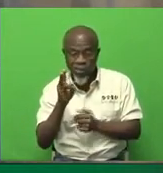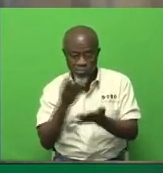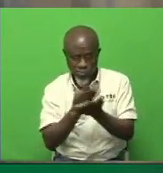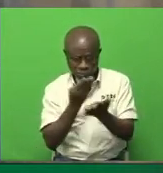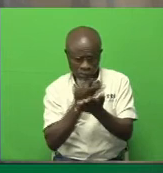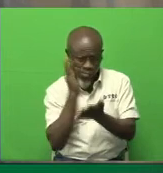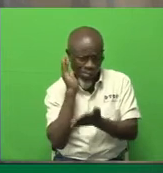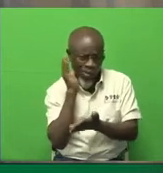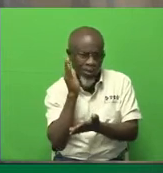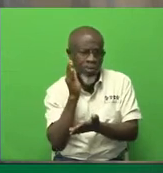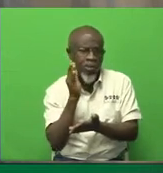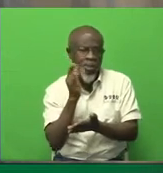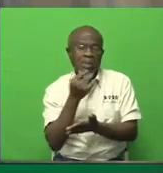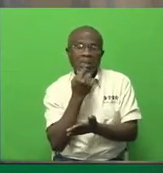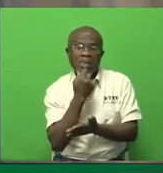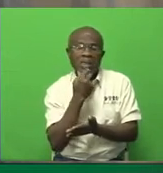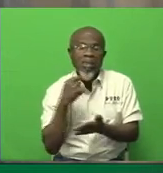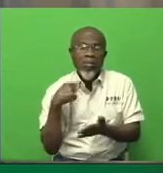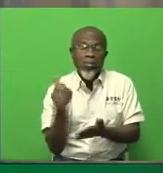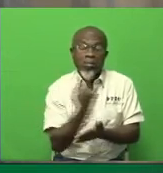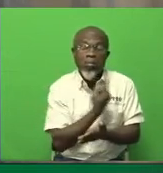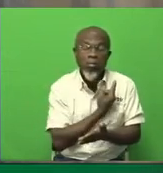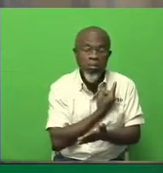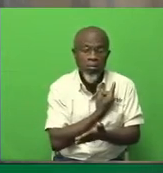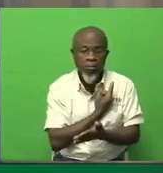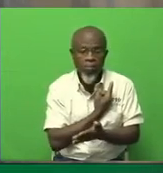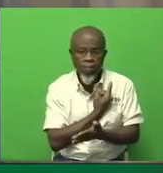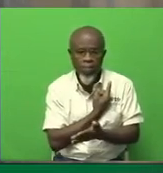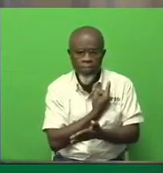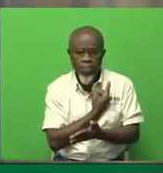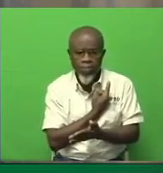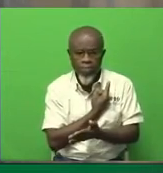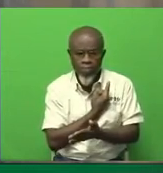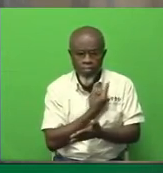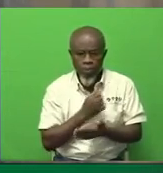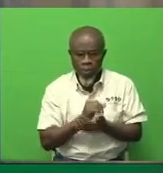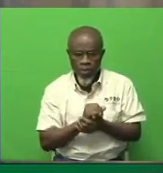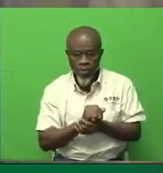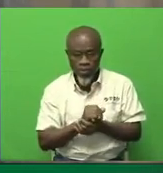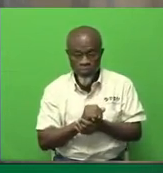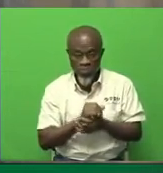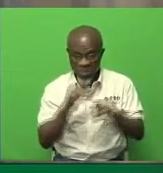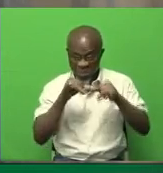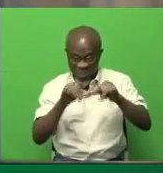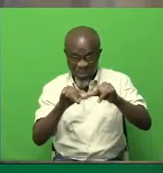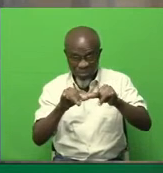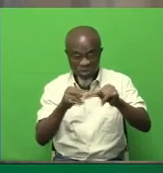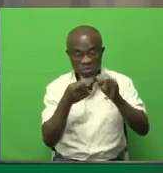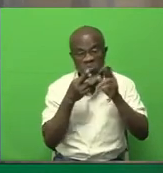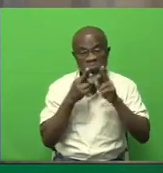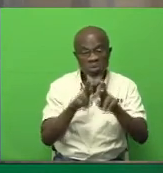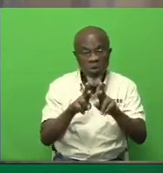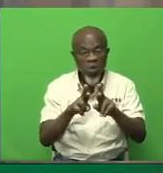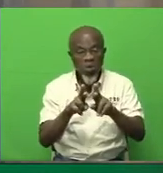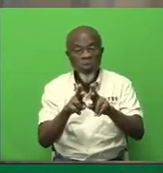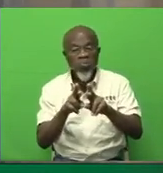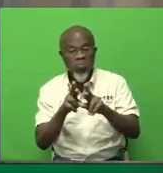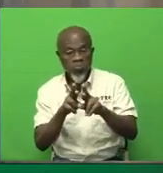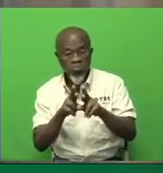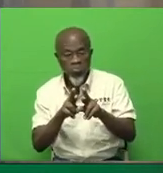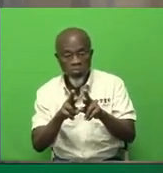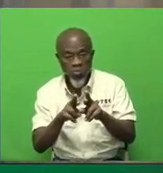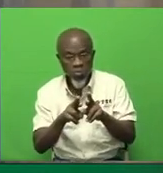country and I quote as s p puts it the stable report reflects the expectations